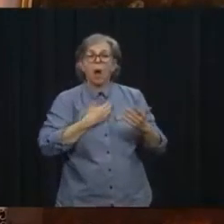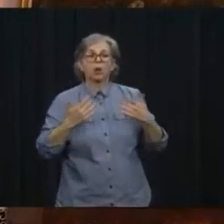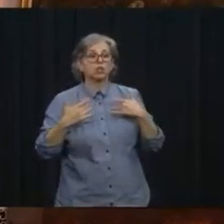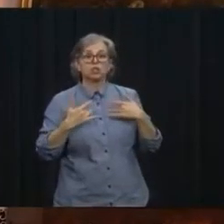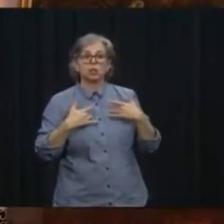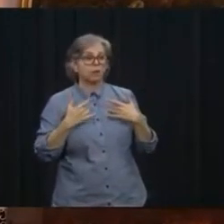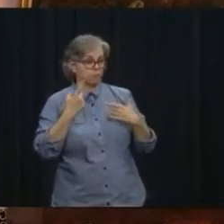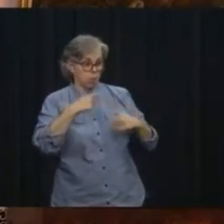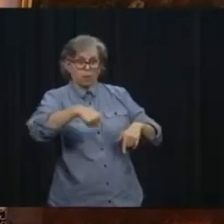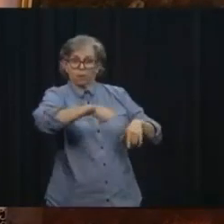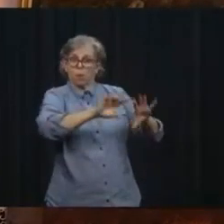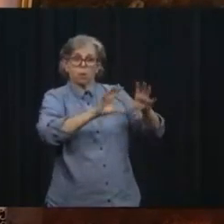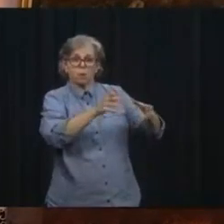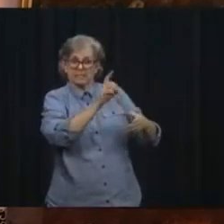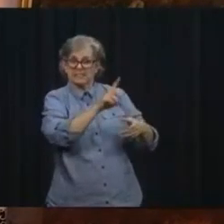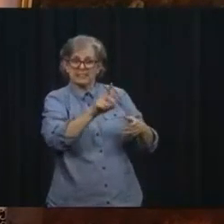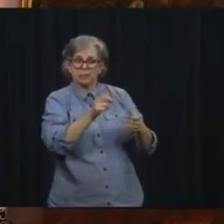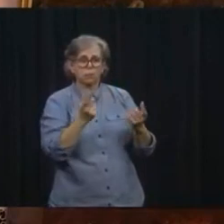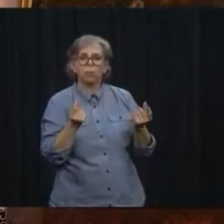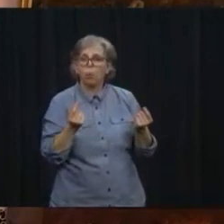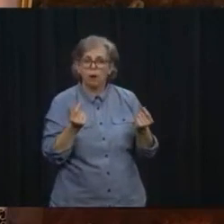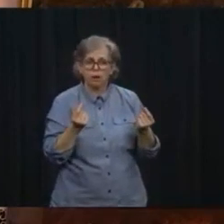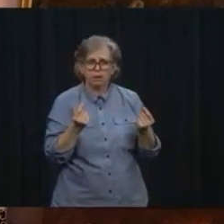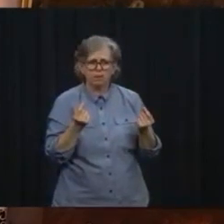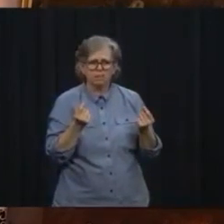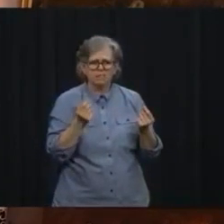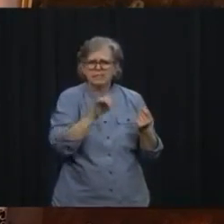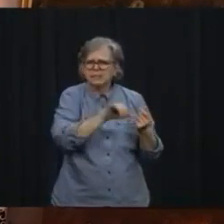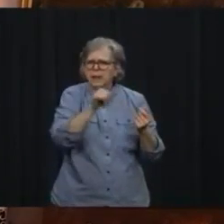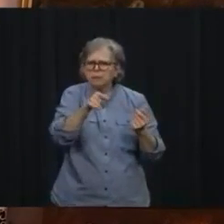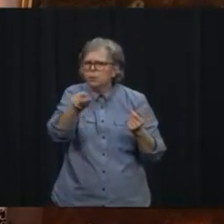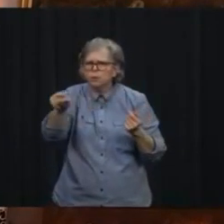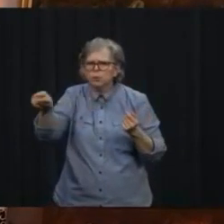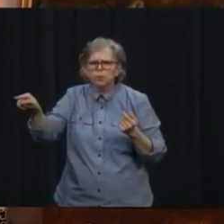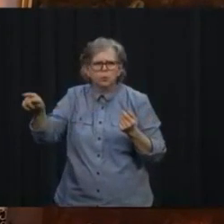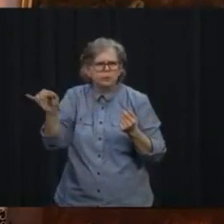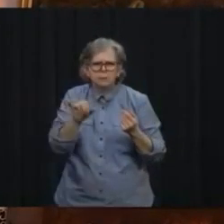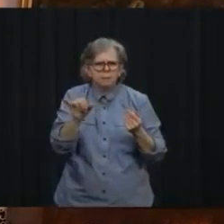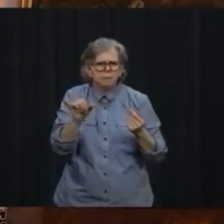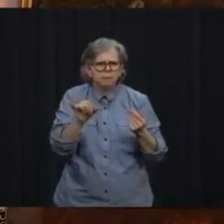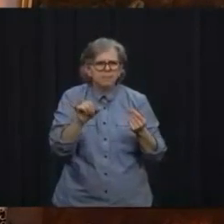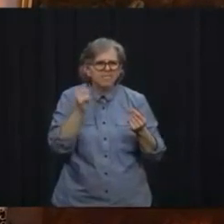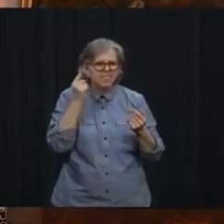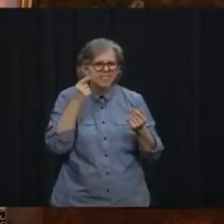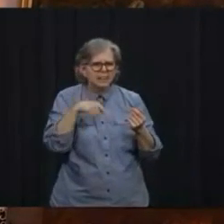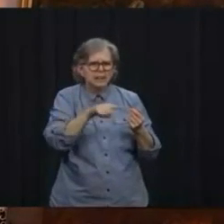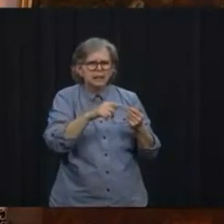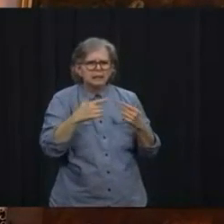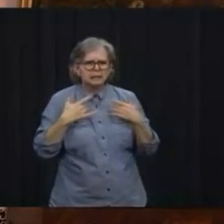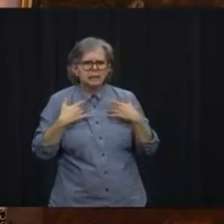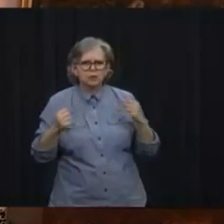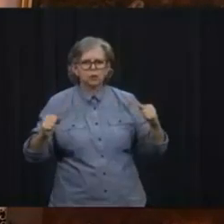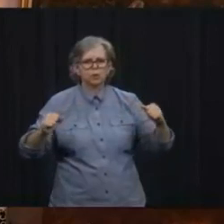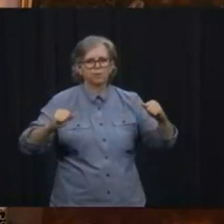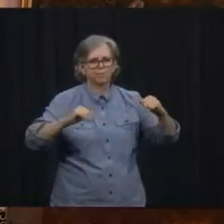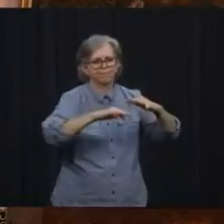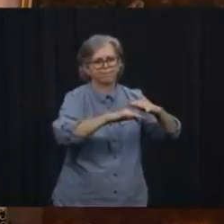that we've been looking at for some time, and that is adult day services for people with